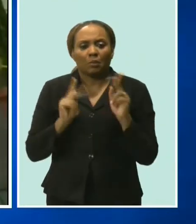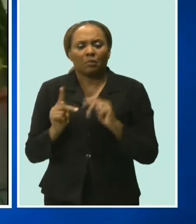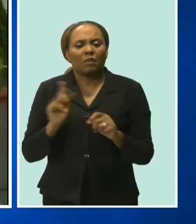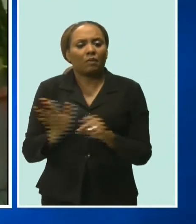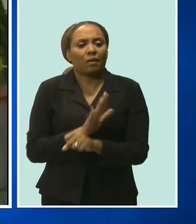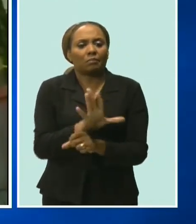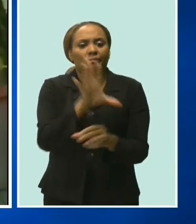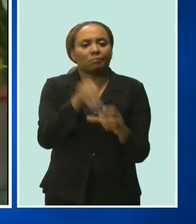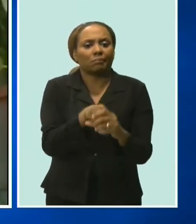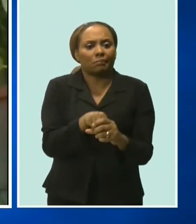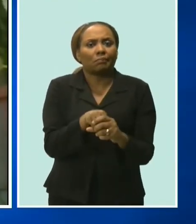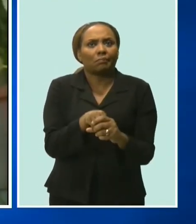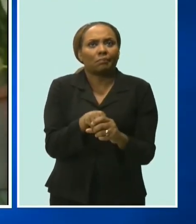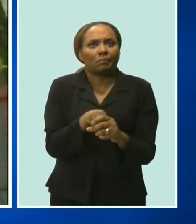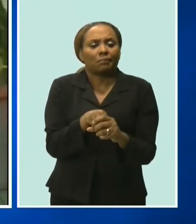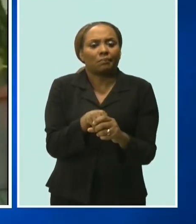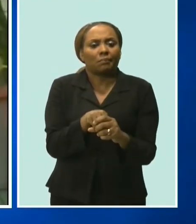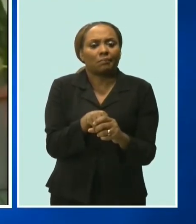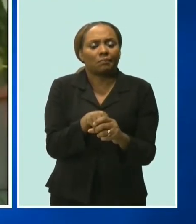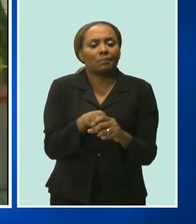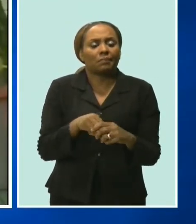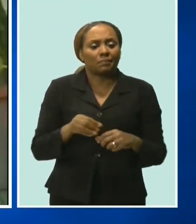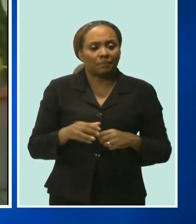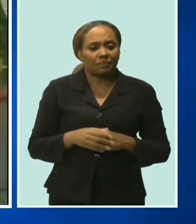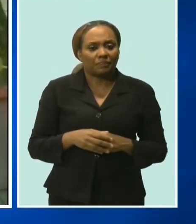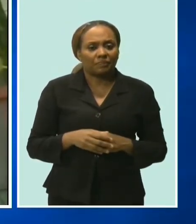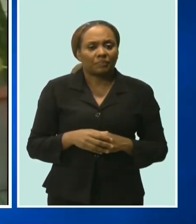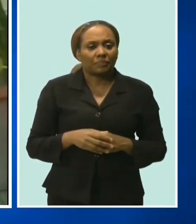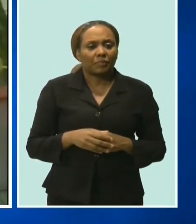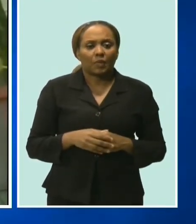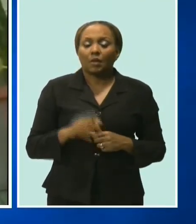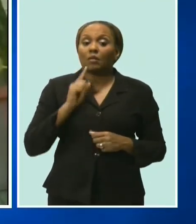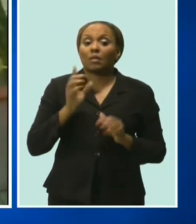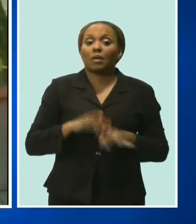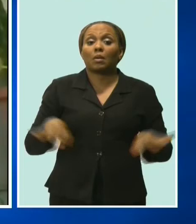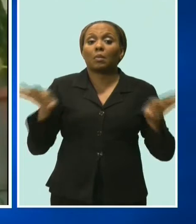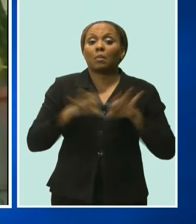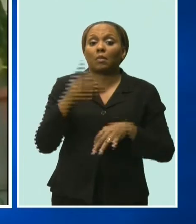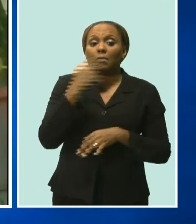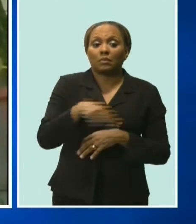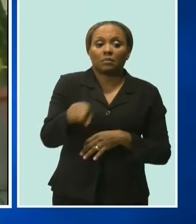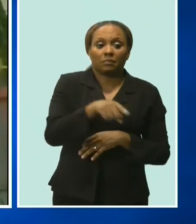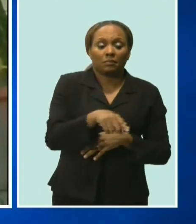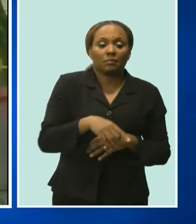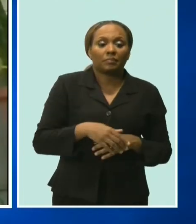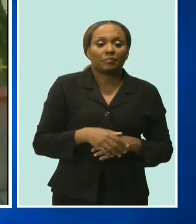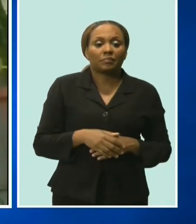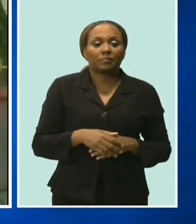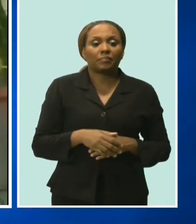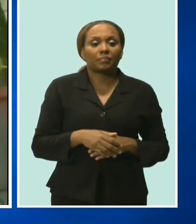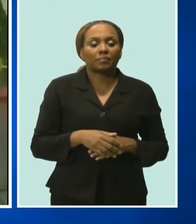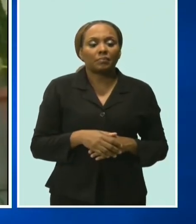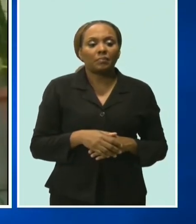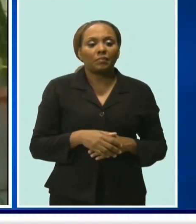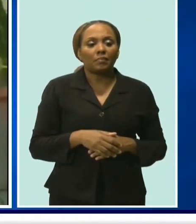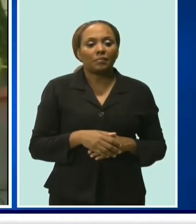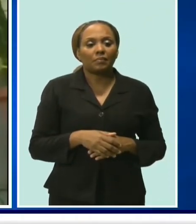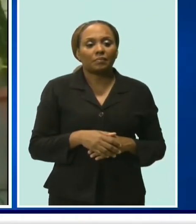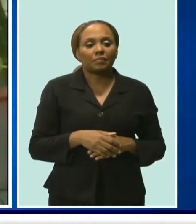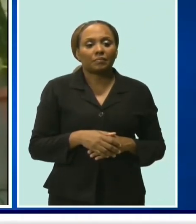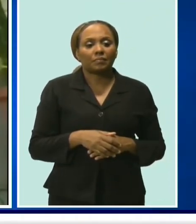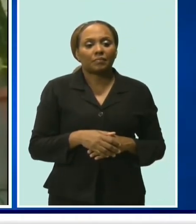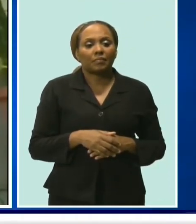to take this on as an issue that is very important to them. It was stressed by